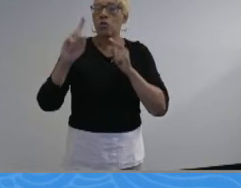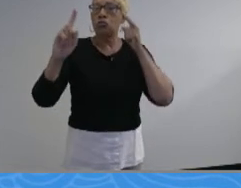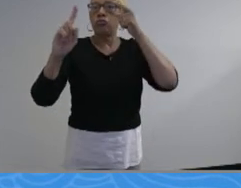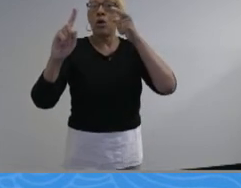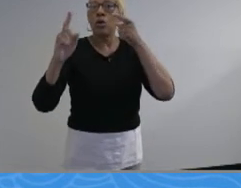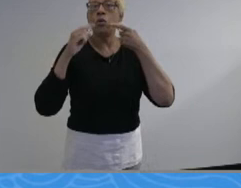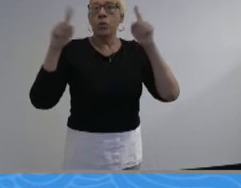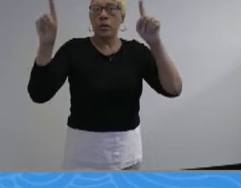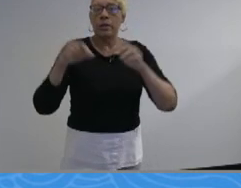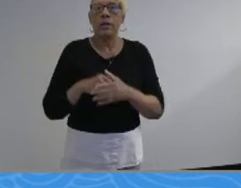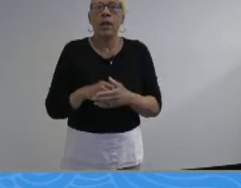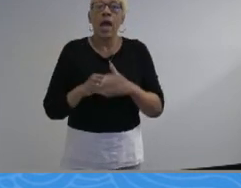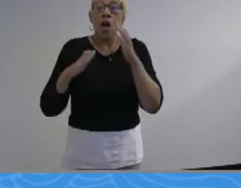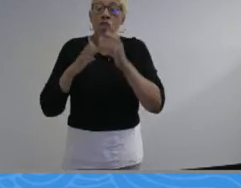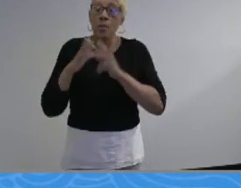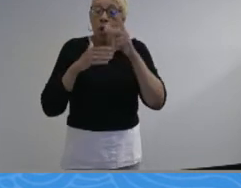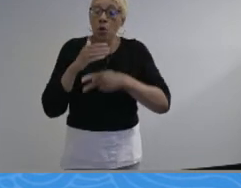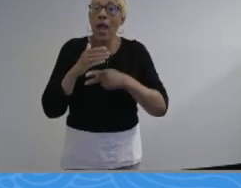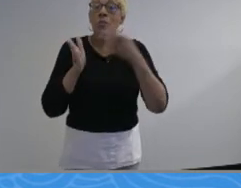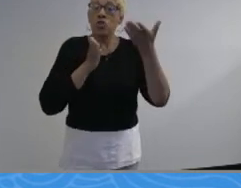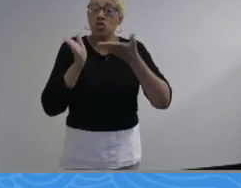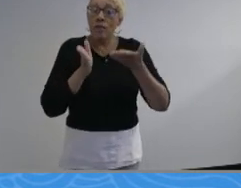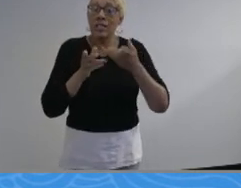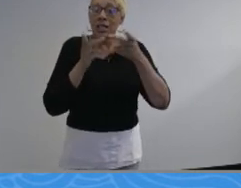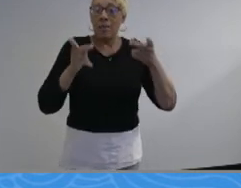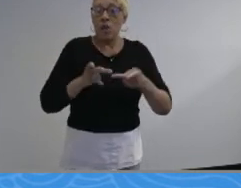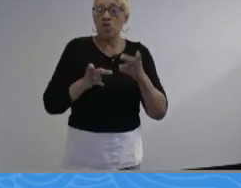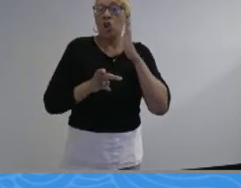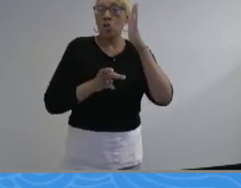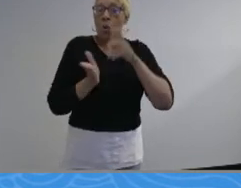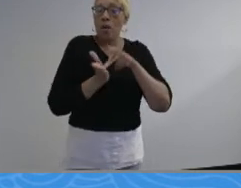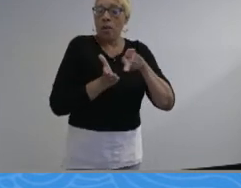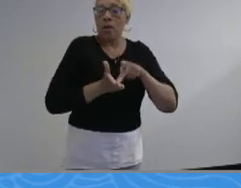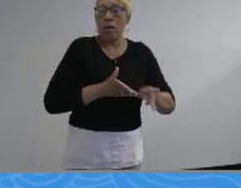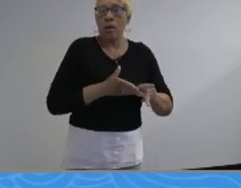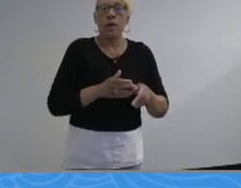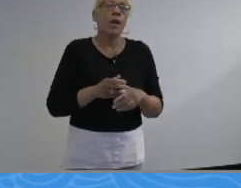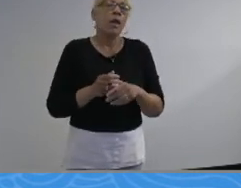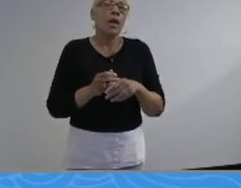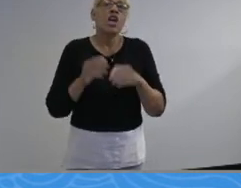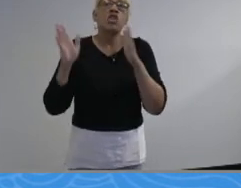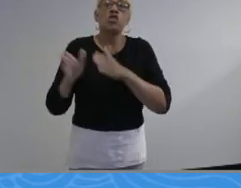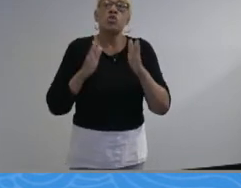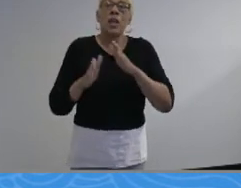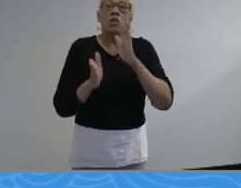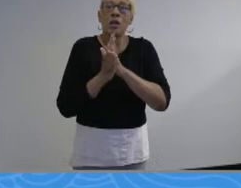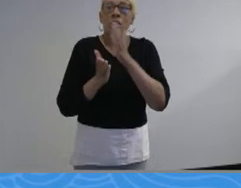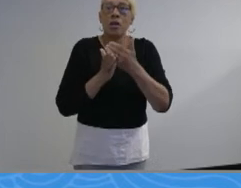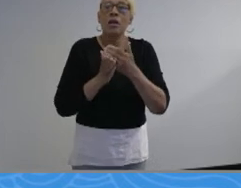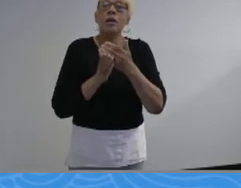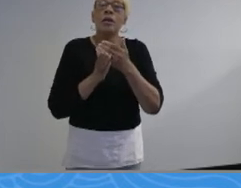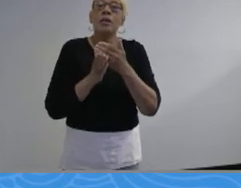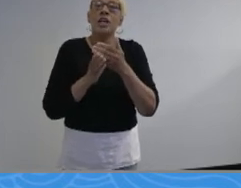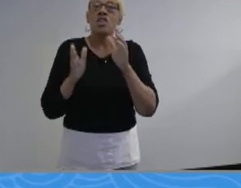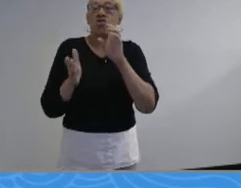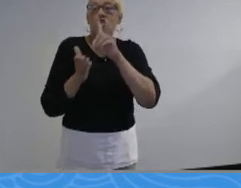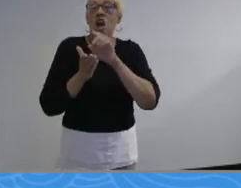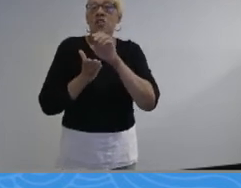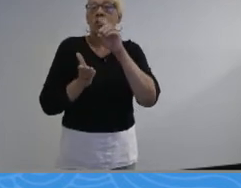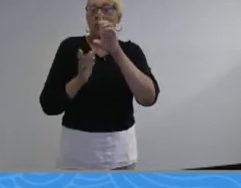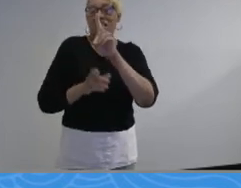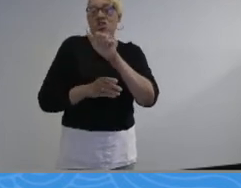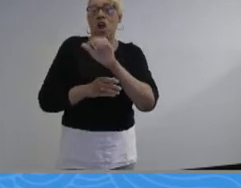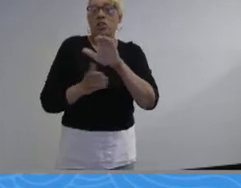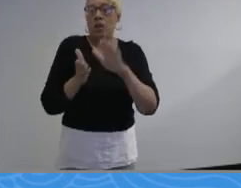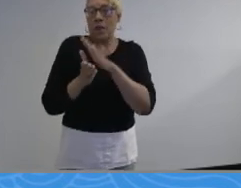For example, the programs, the services, the positions that it will fund. A strategic budget document is a statement of values. So you know what the district